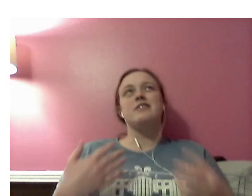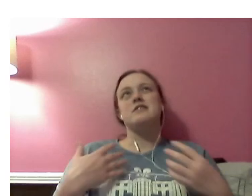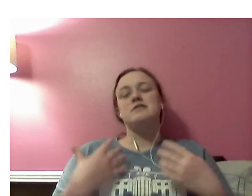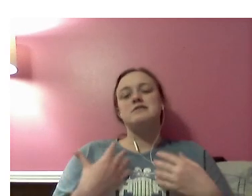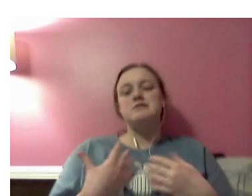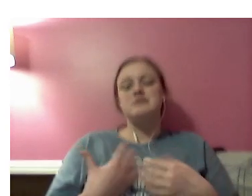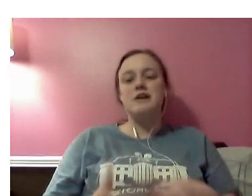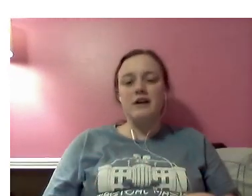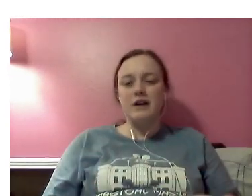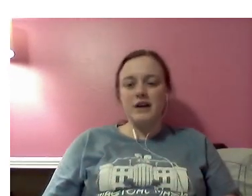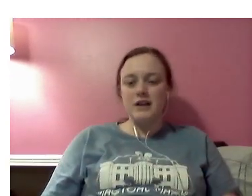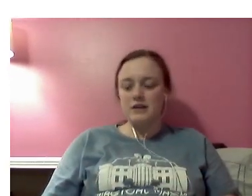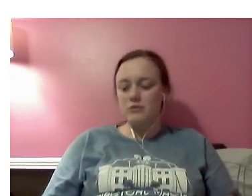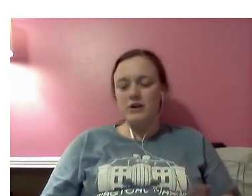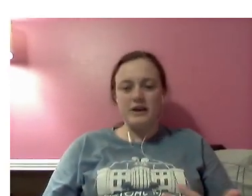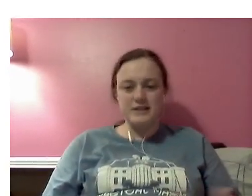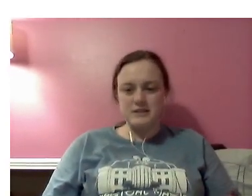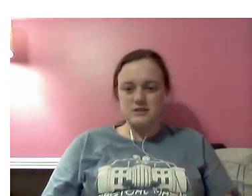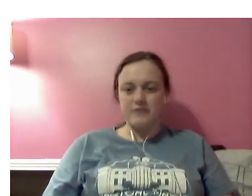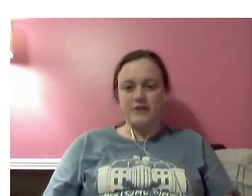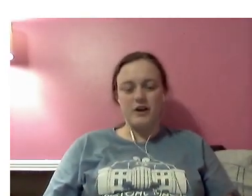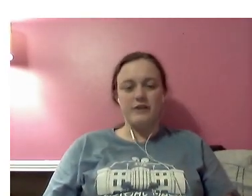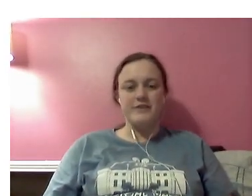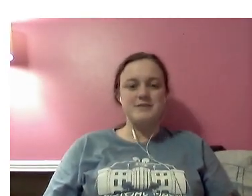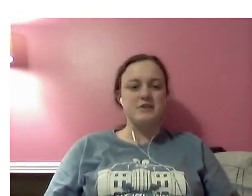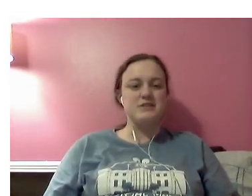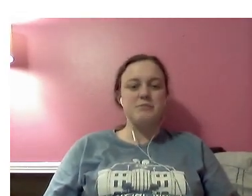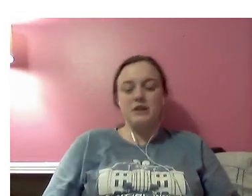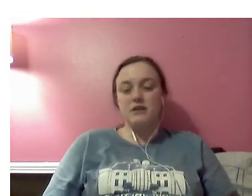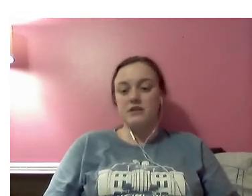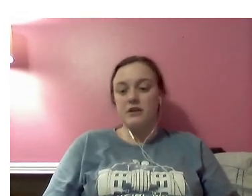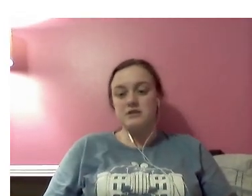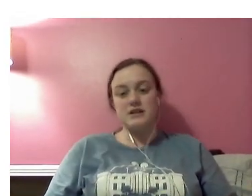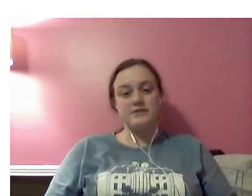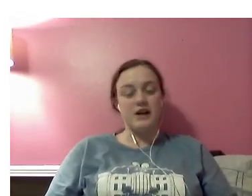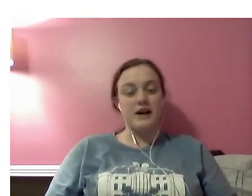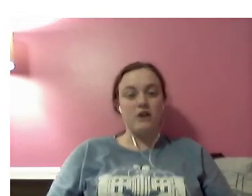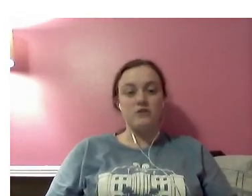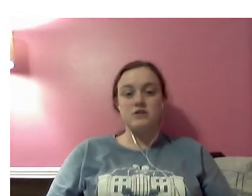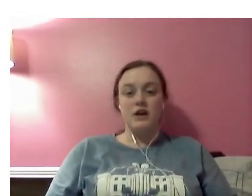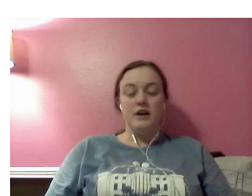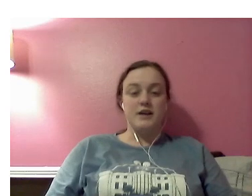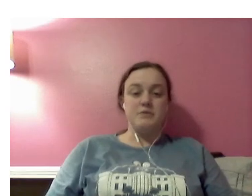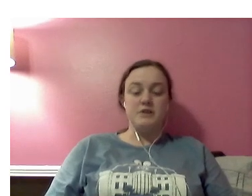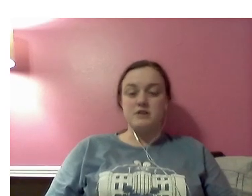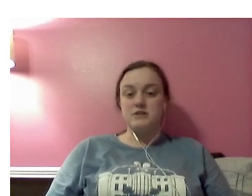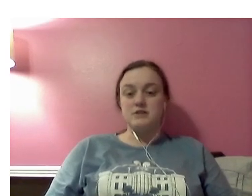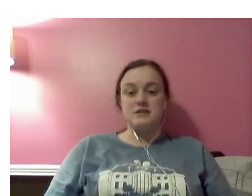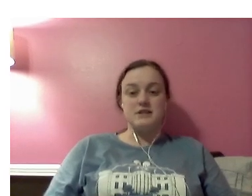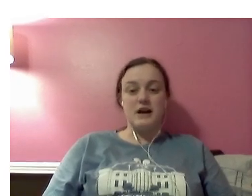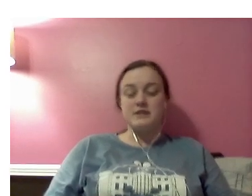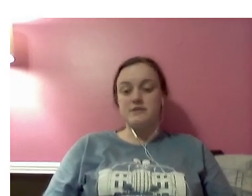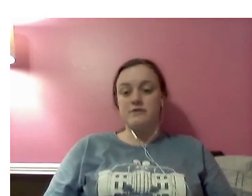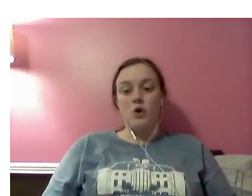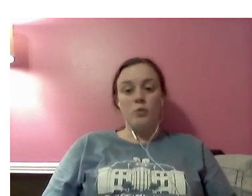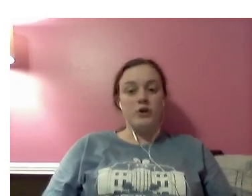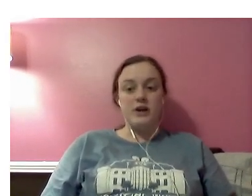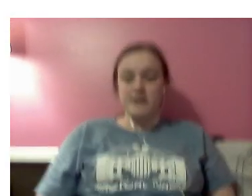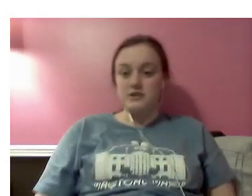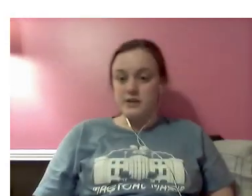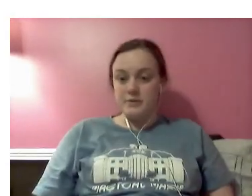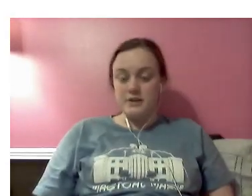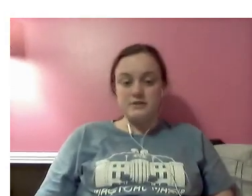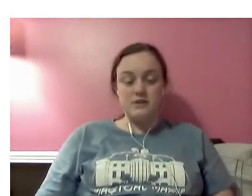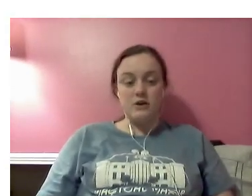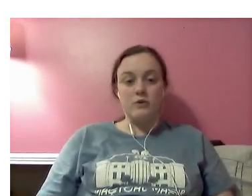Obviously the sign, well, I guess it's not very obvious, but depending on your size of your house can be the size of what your